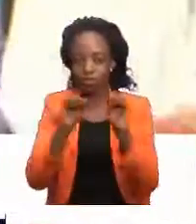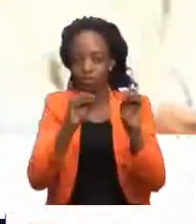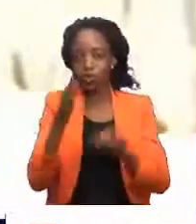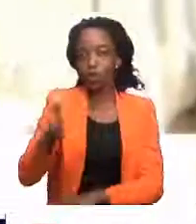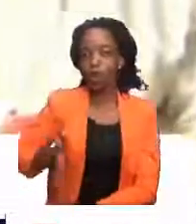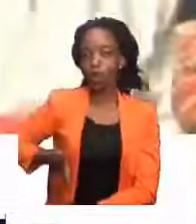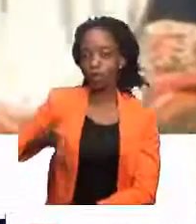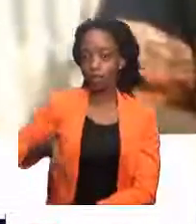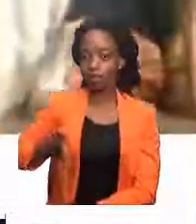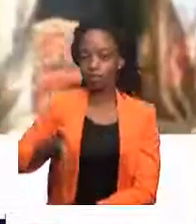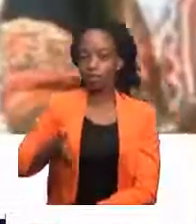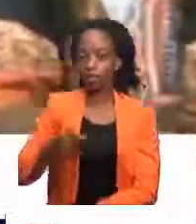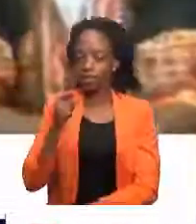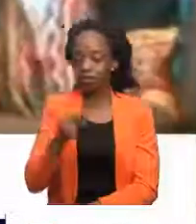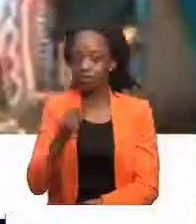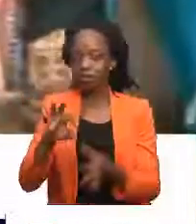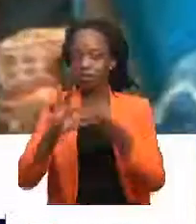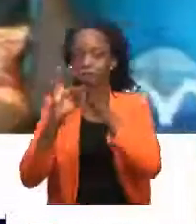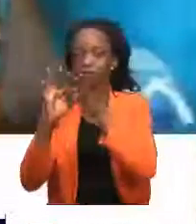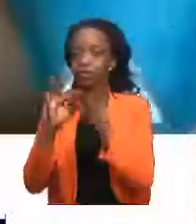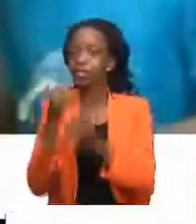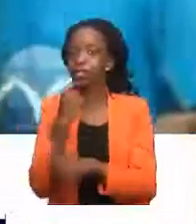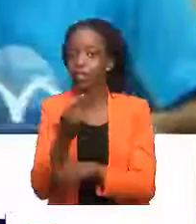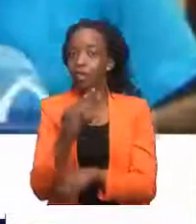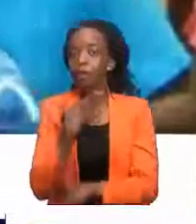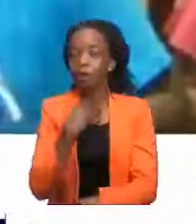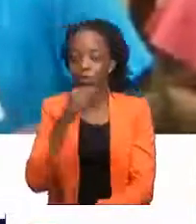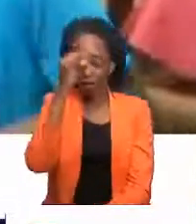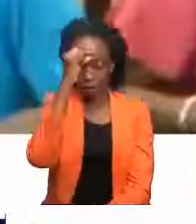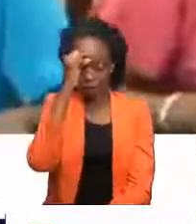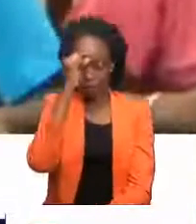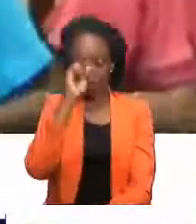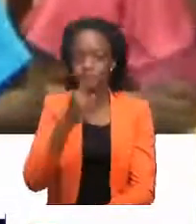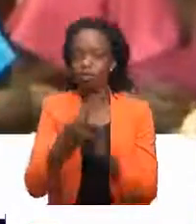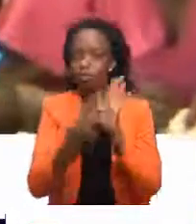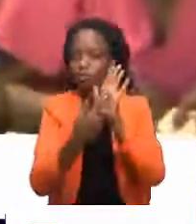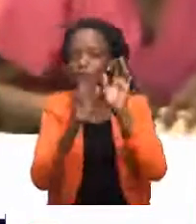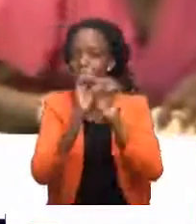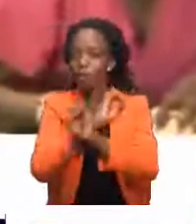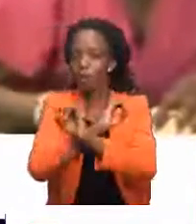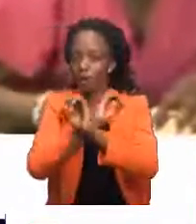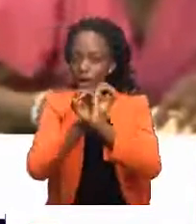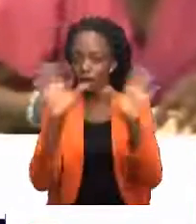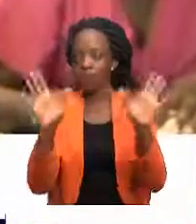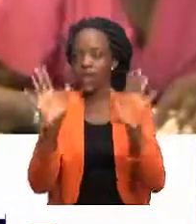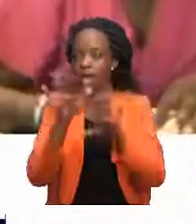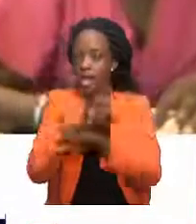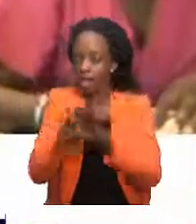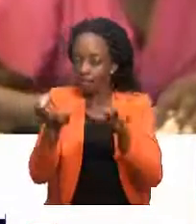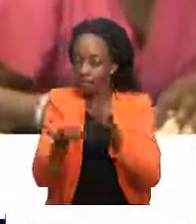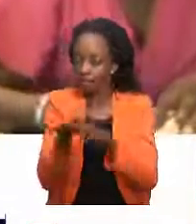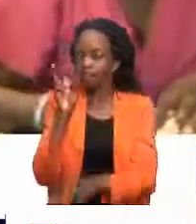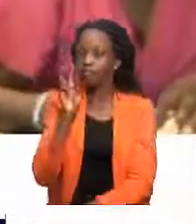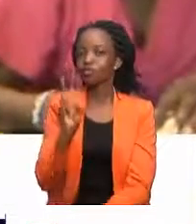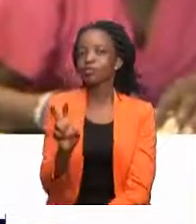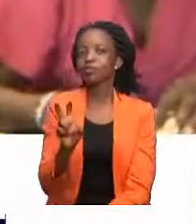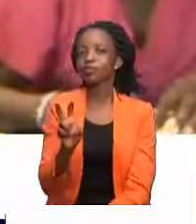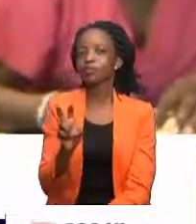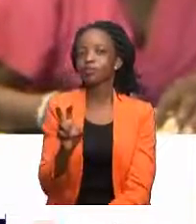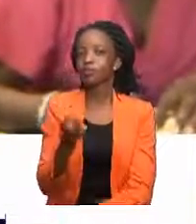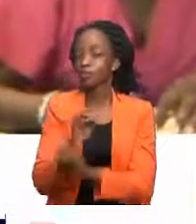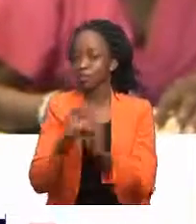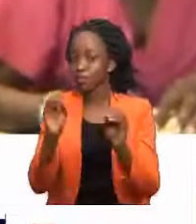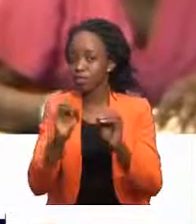sasa Sabas muungano huu unasema wanaitaka serikali kuweka wazi stakabadhi zote, la sivyo